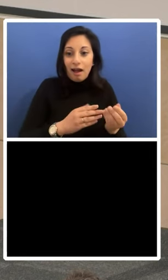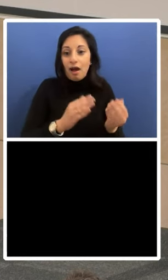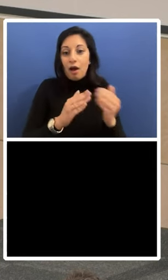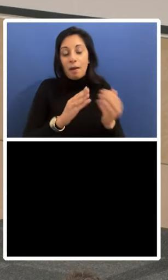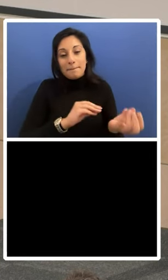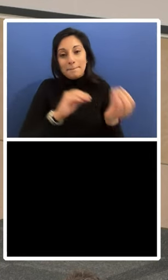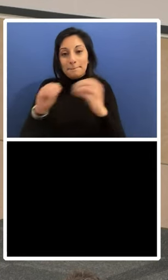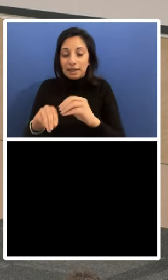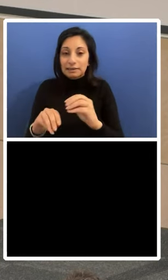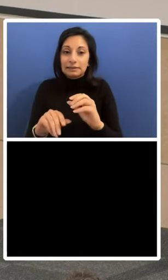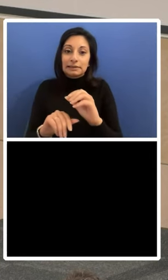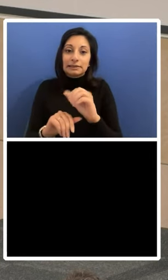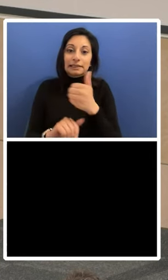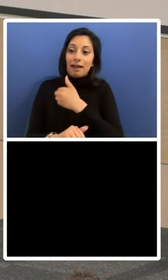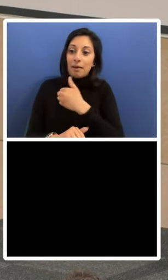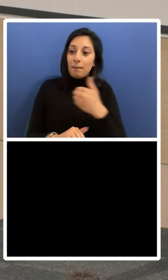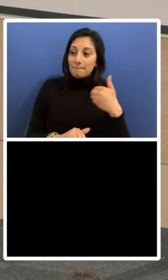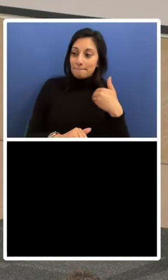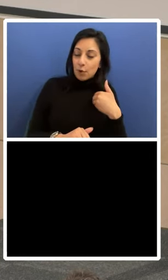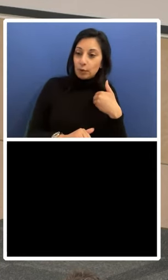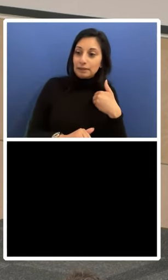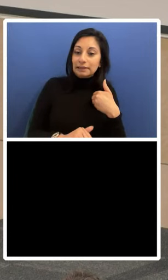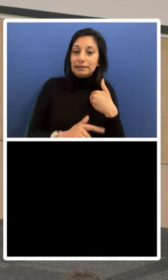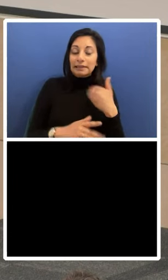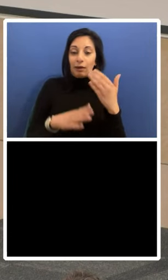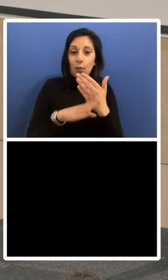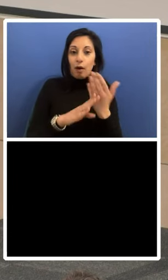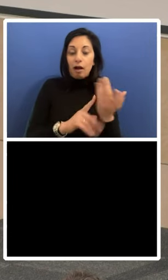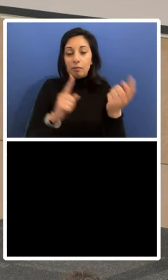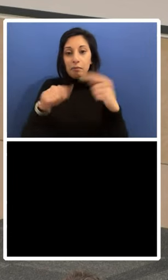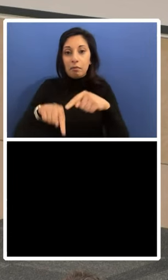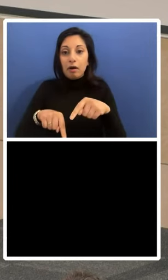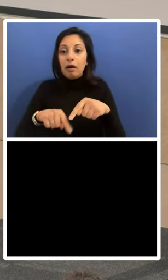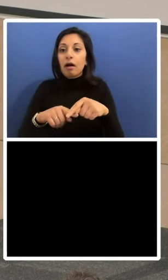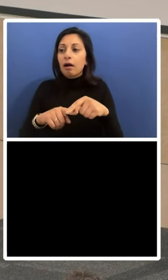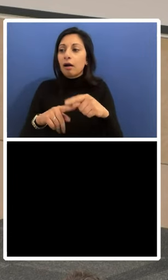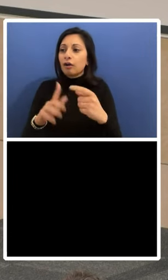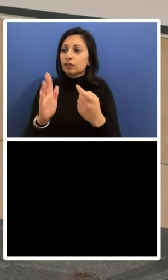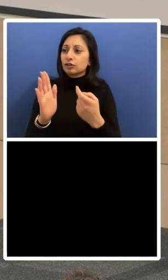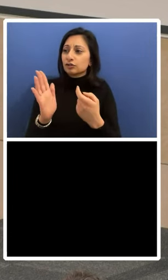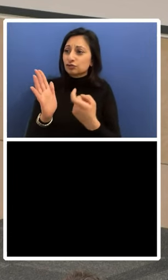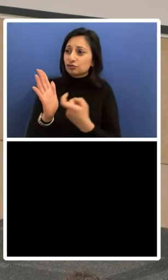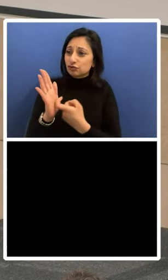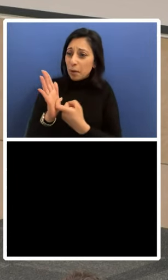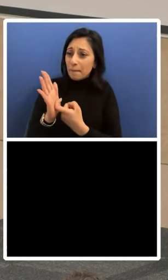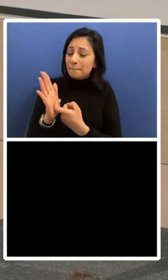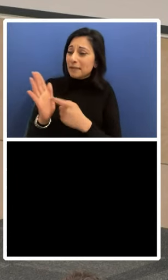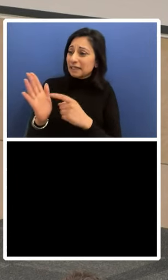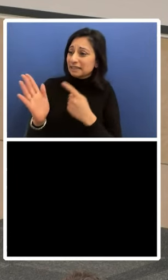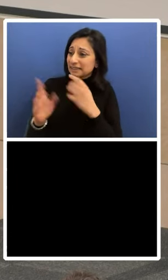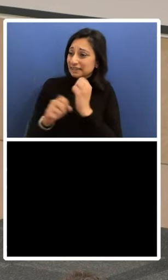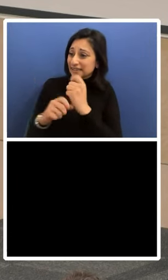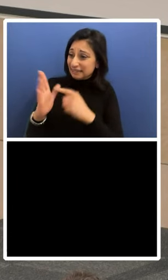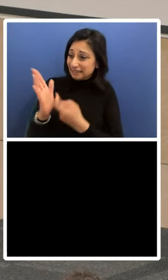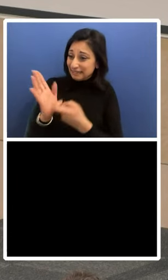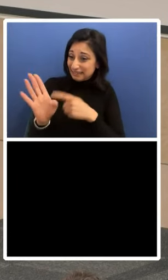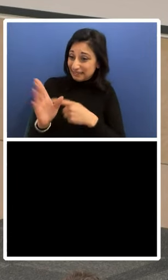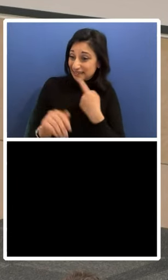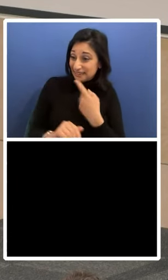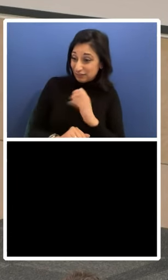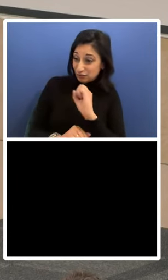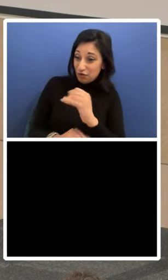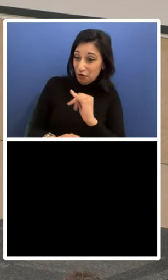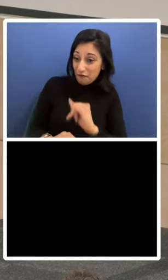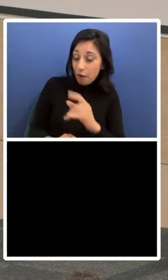boss tells this guy, Rupert, Gary said that it was your fault that he got drunk. And I knew straight away this guy's going to be like,